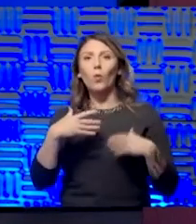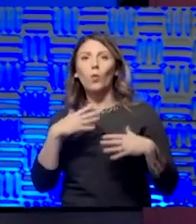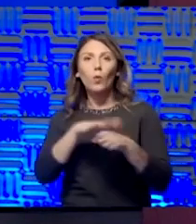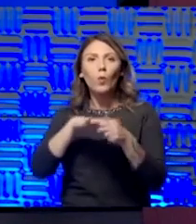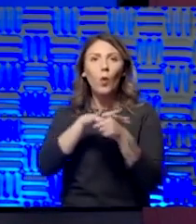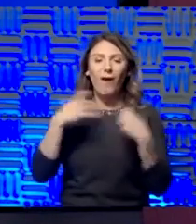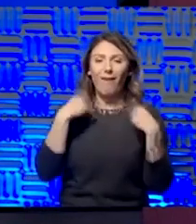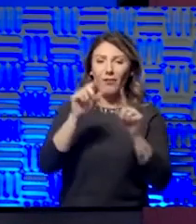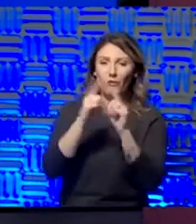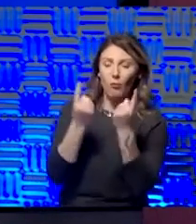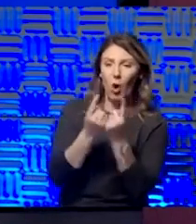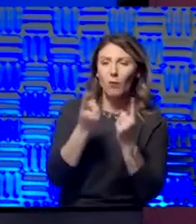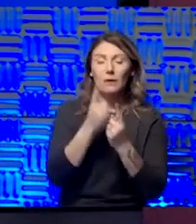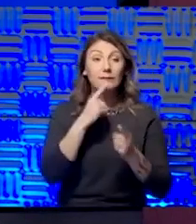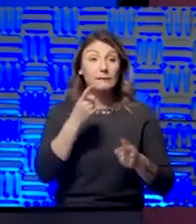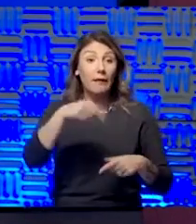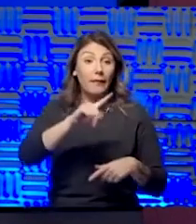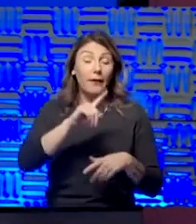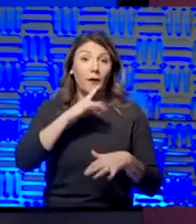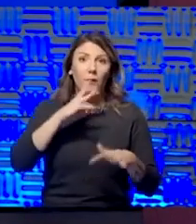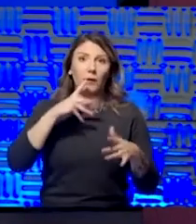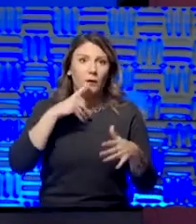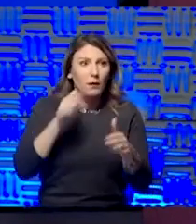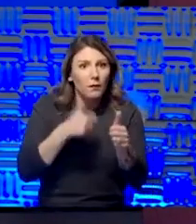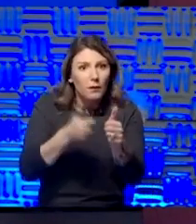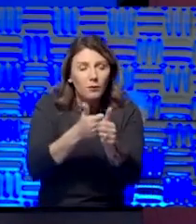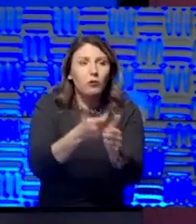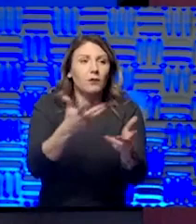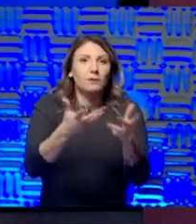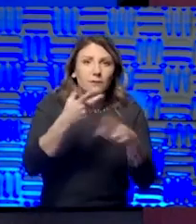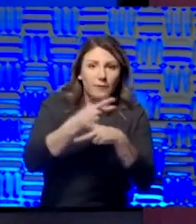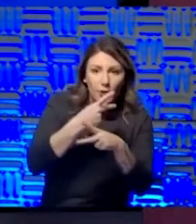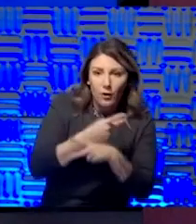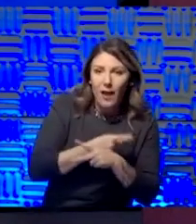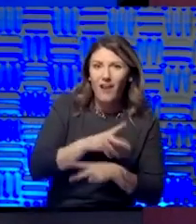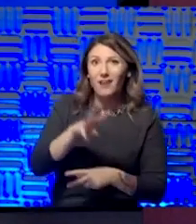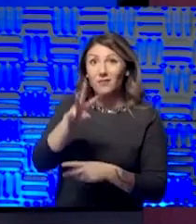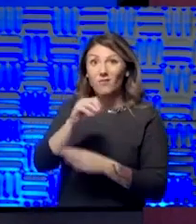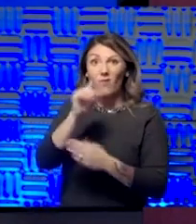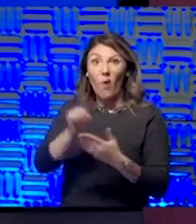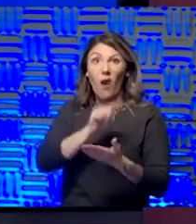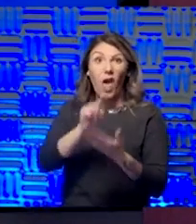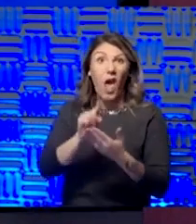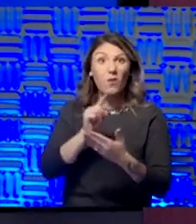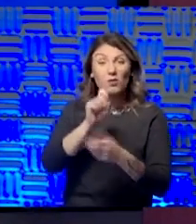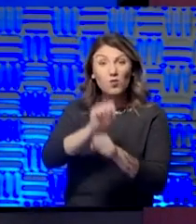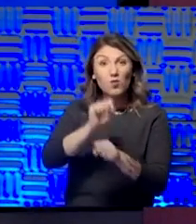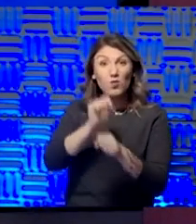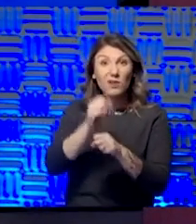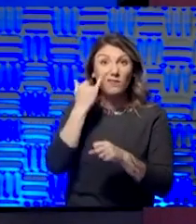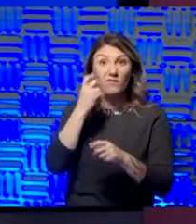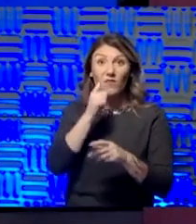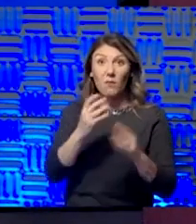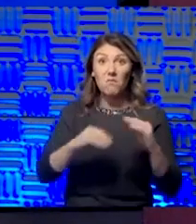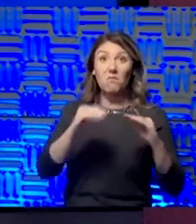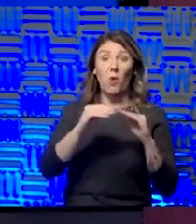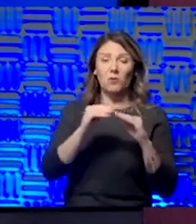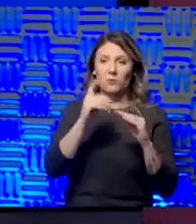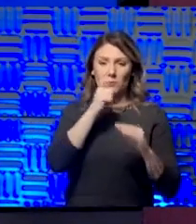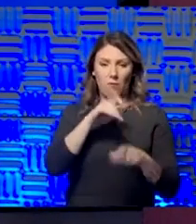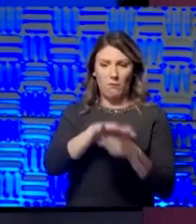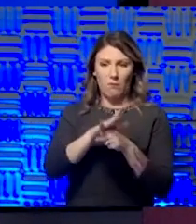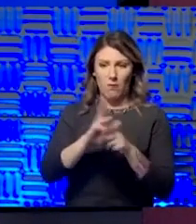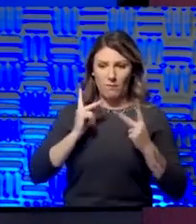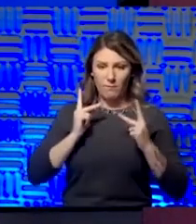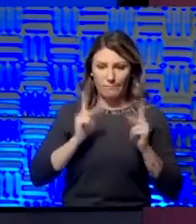in a day, and that's you're overwhelmed. There's 40 to 80 hours of work right there, if not more. And so you just don't have enough bodies to